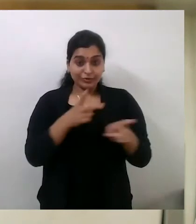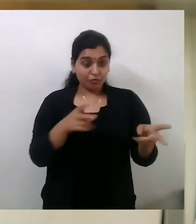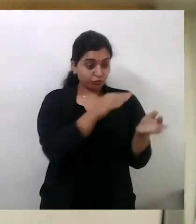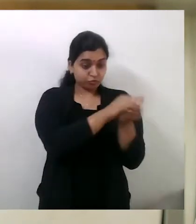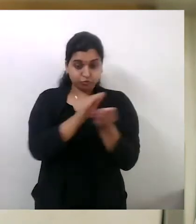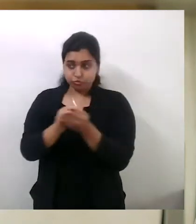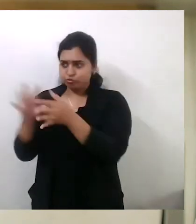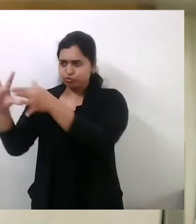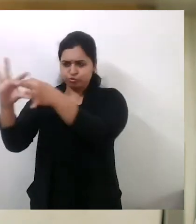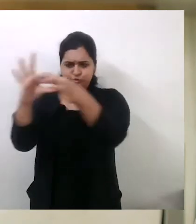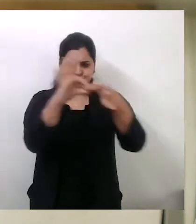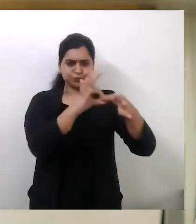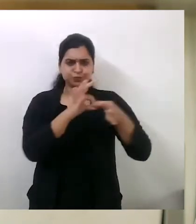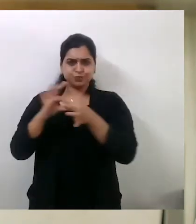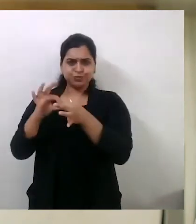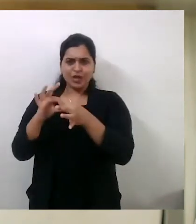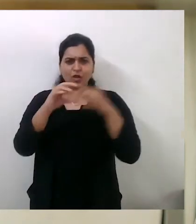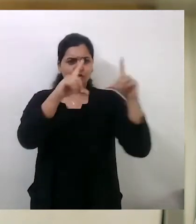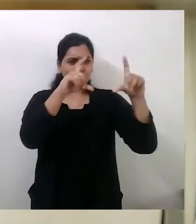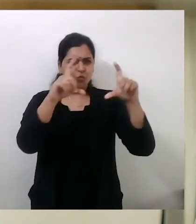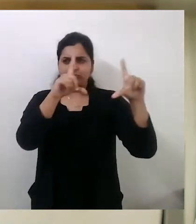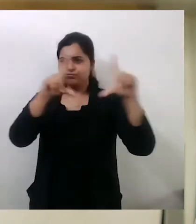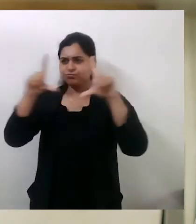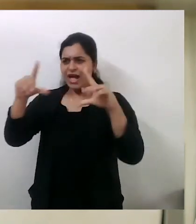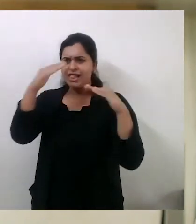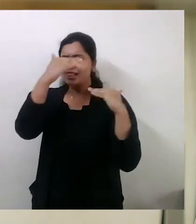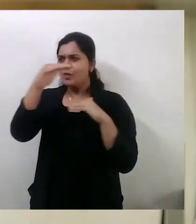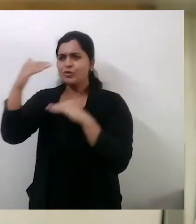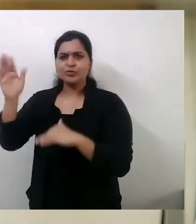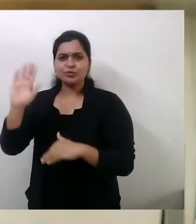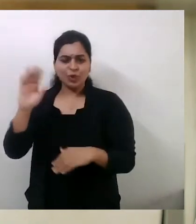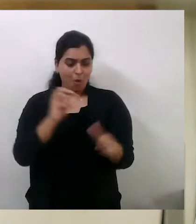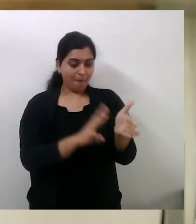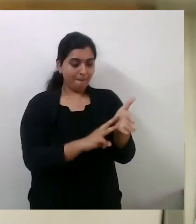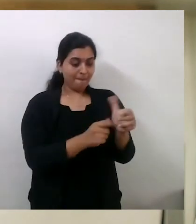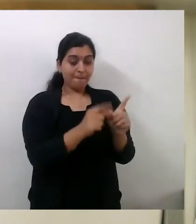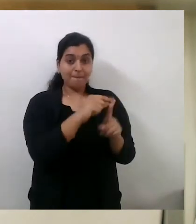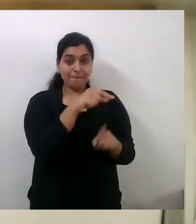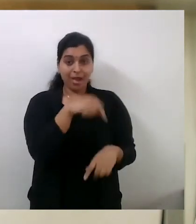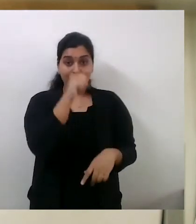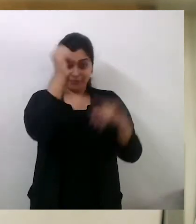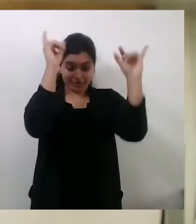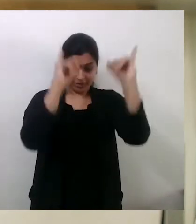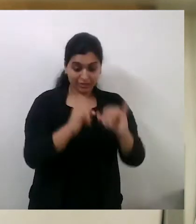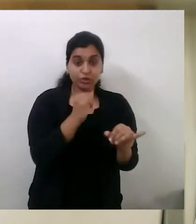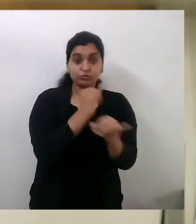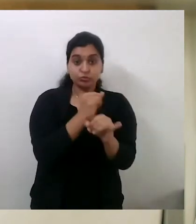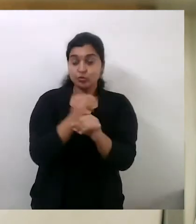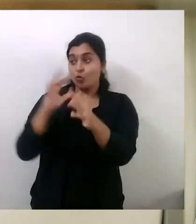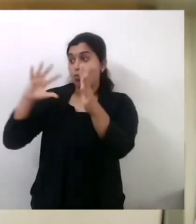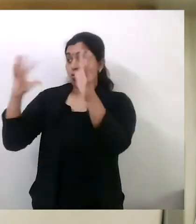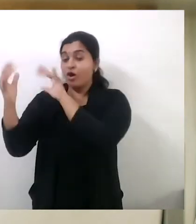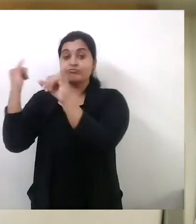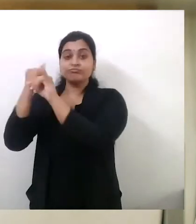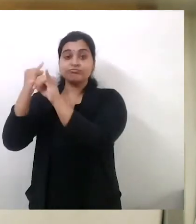Linking collections around the world, Museums Without Borders is a unique digital collaboration between MAP and institutions in India and